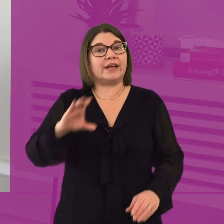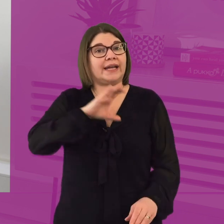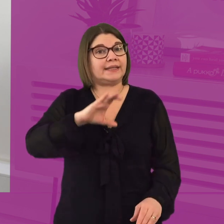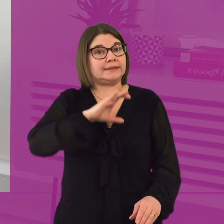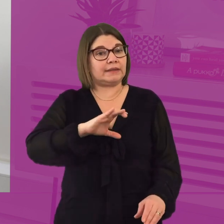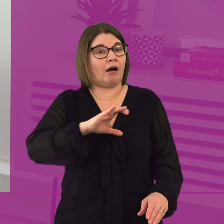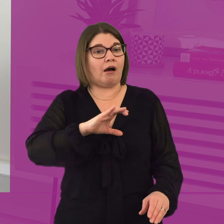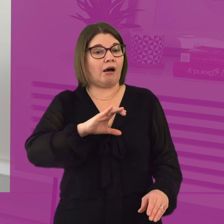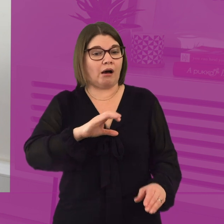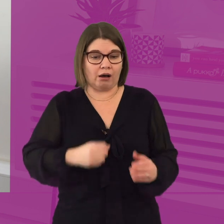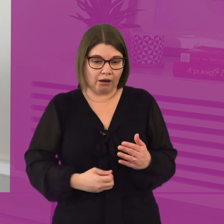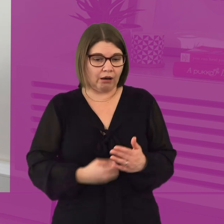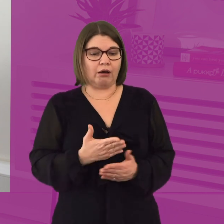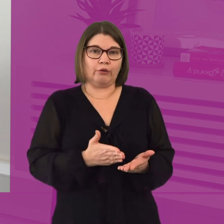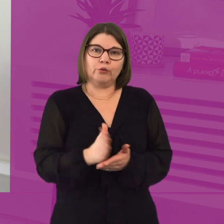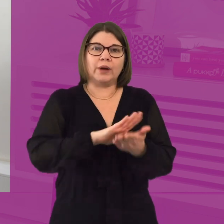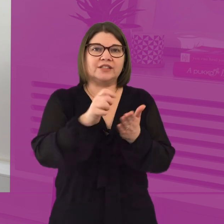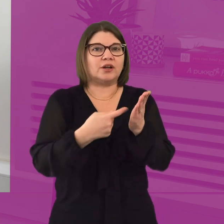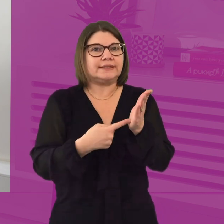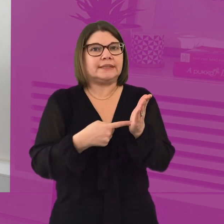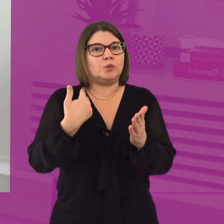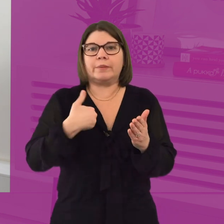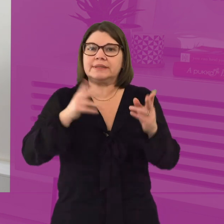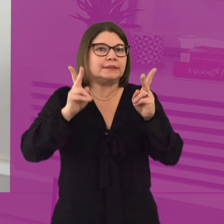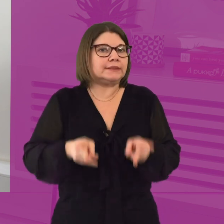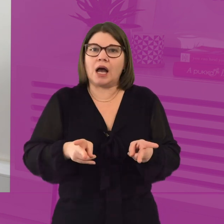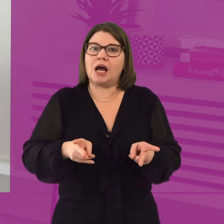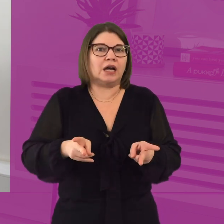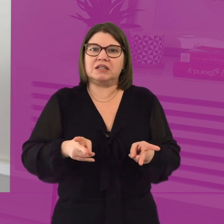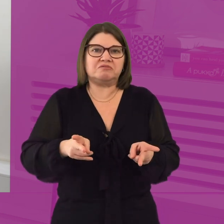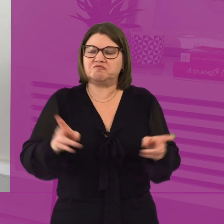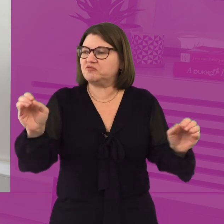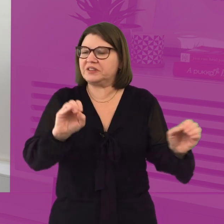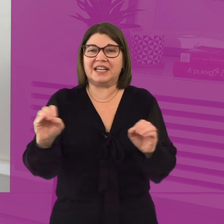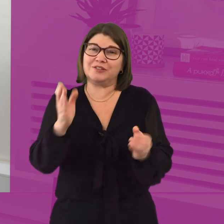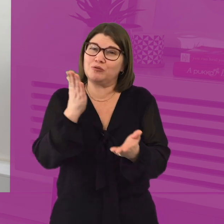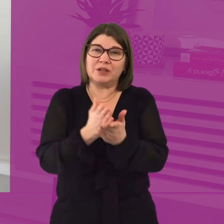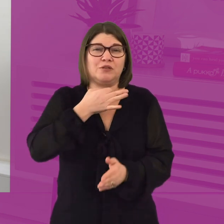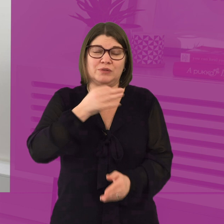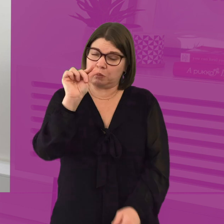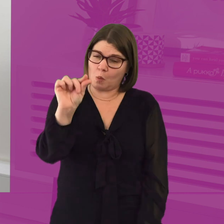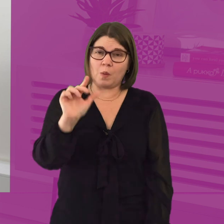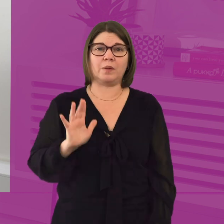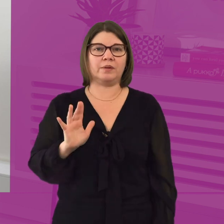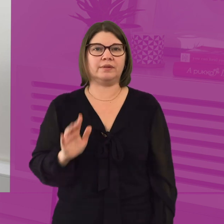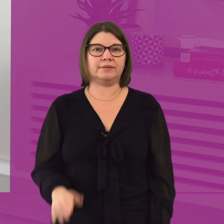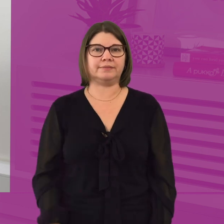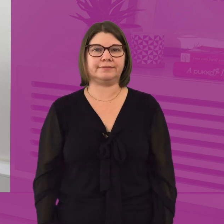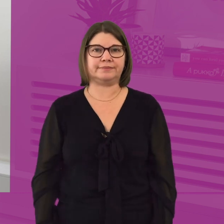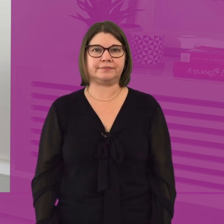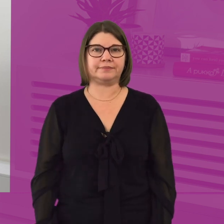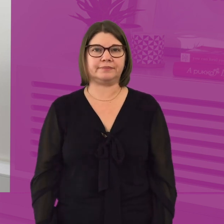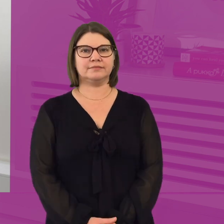risk of dying from ovarian cancer that's ever been proven. So although the word cancer causes anxiety, in reality this is